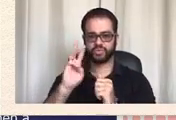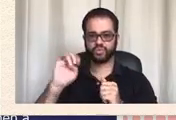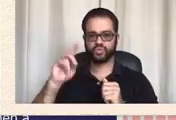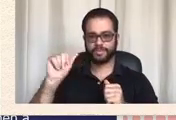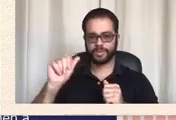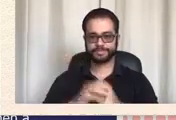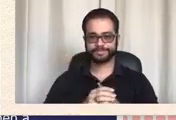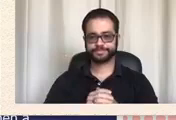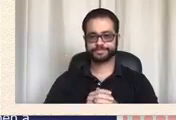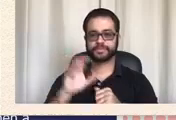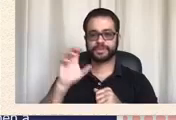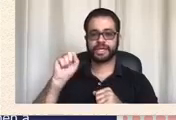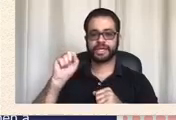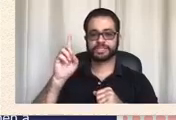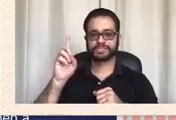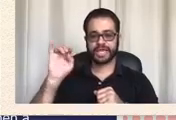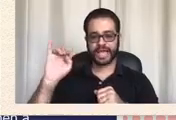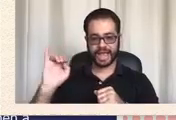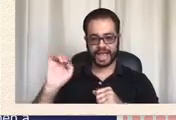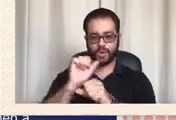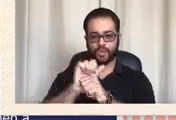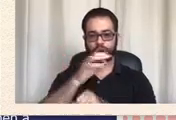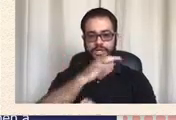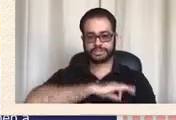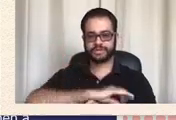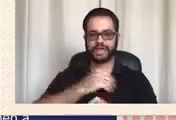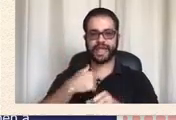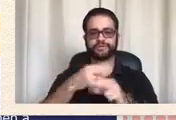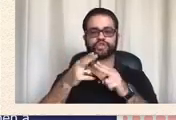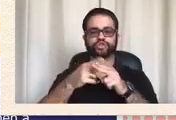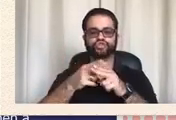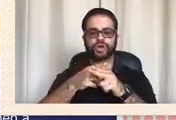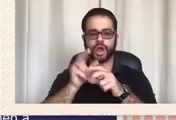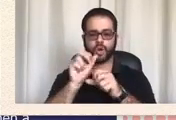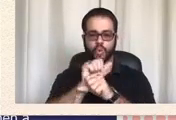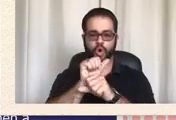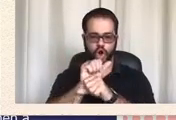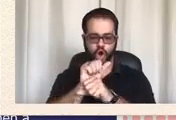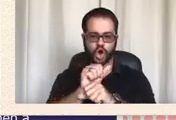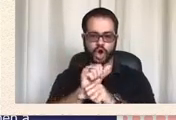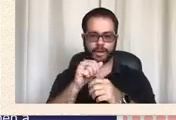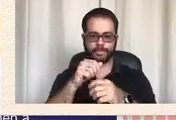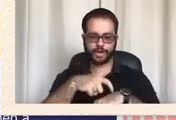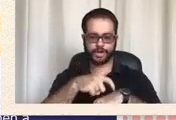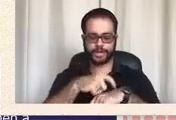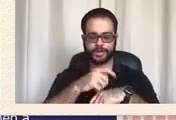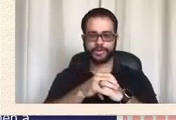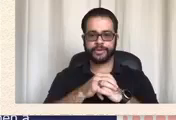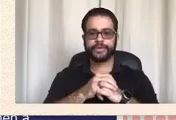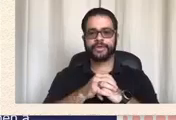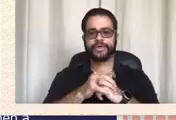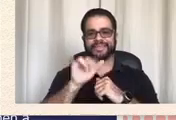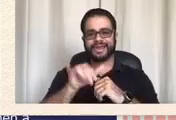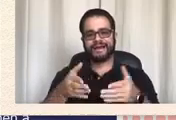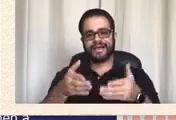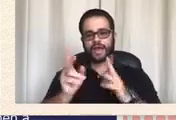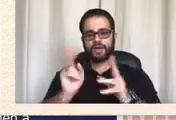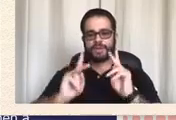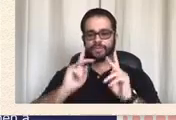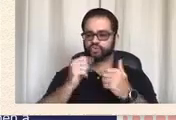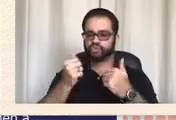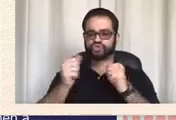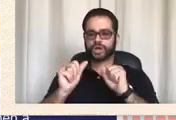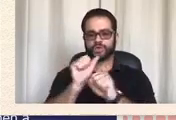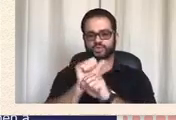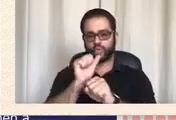SSDI work incentives, trial work periods. Trial work periods allow the beneficiaries to try working without losing their